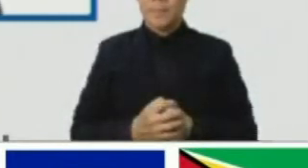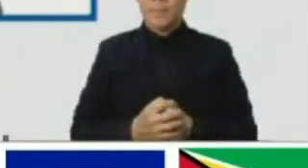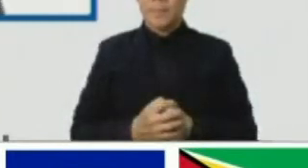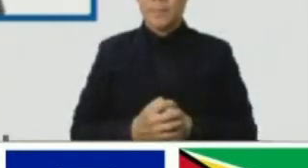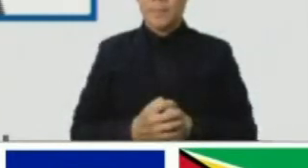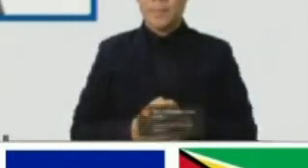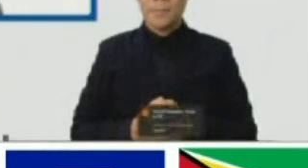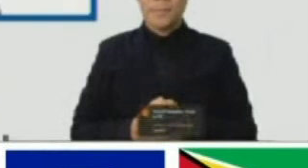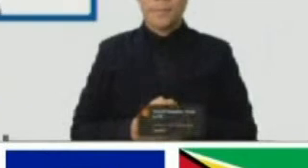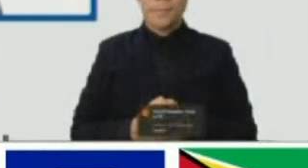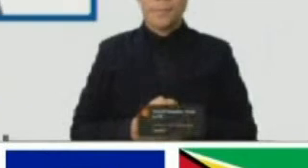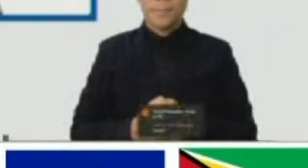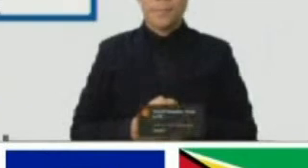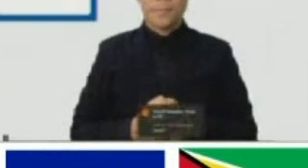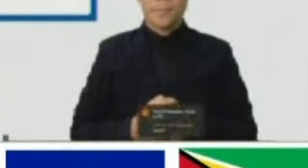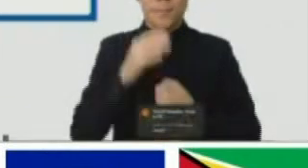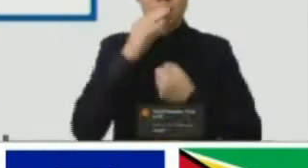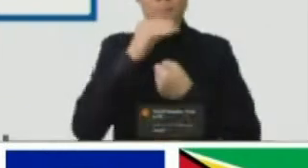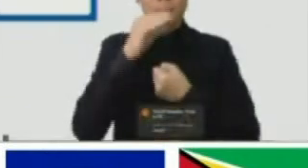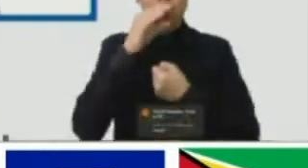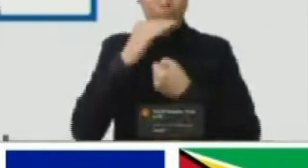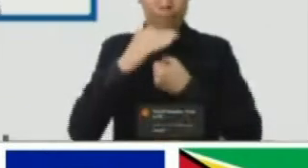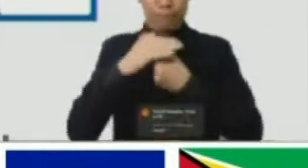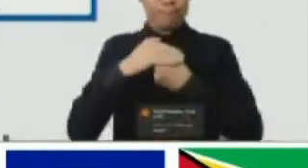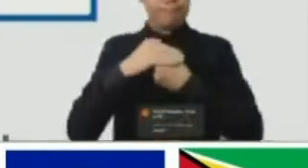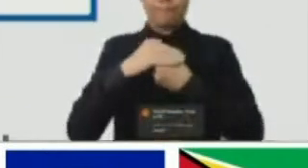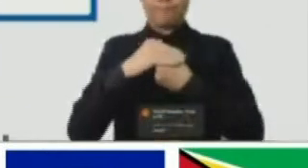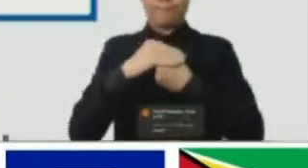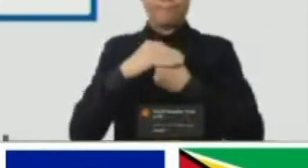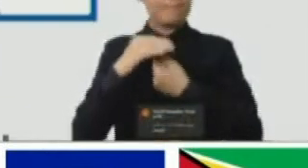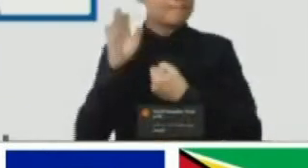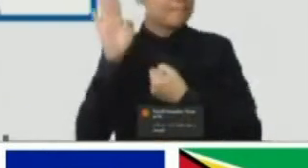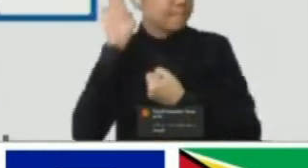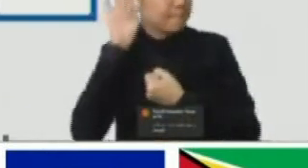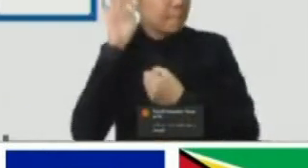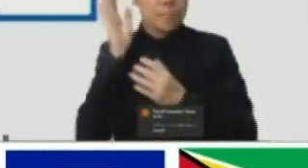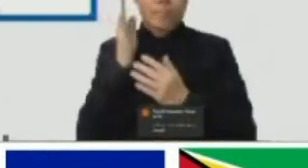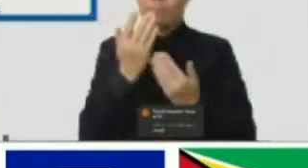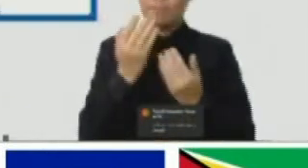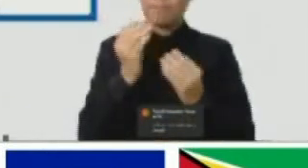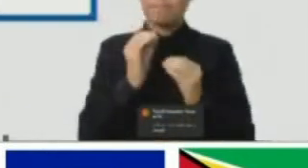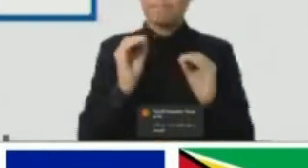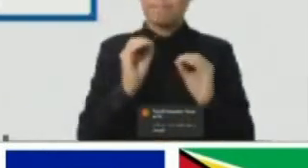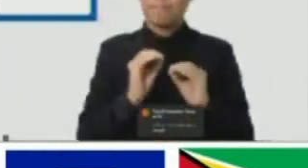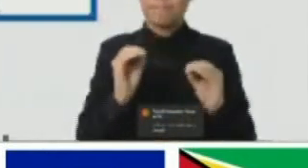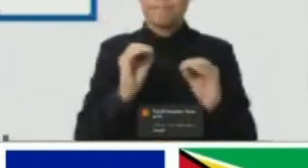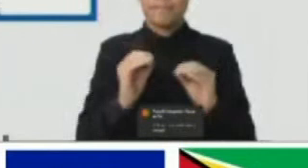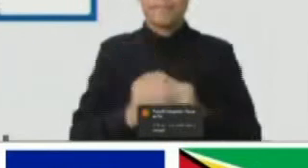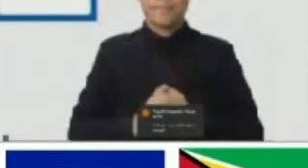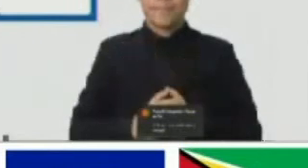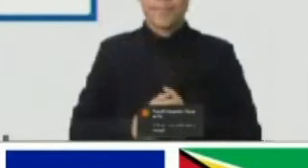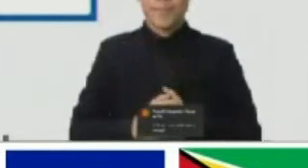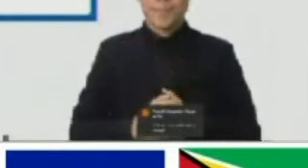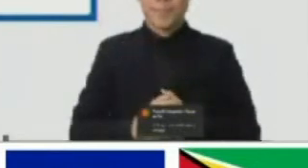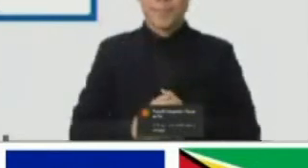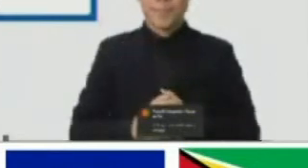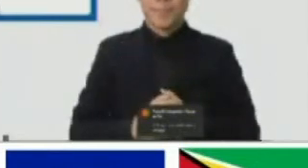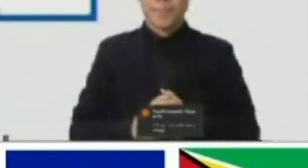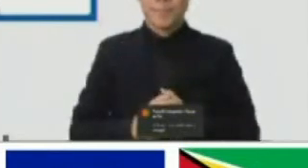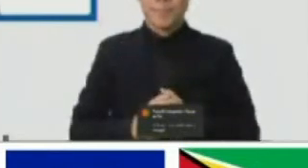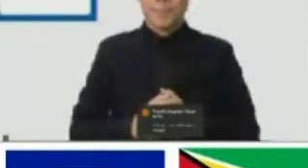virtually. We are so proud to co-organize this important regional platform with our wonderful